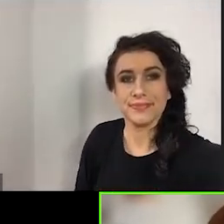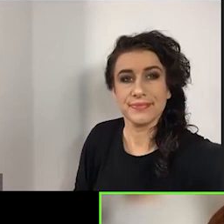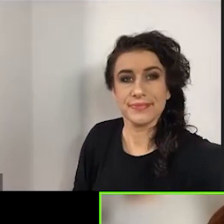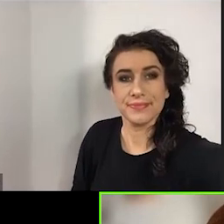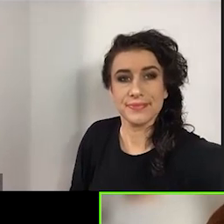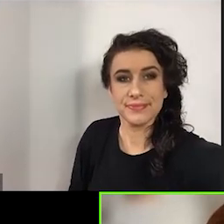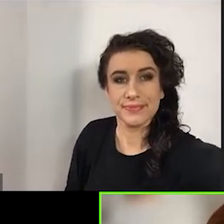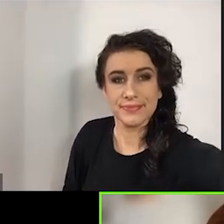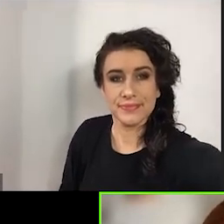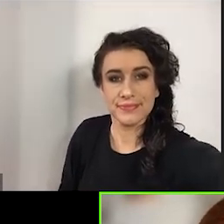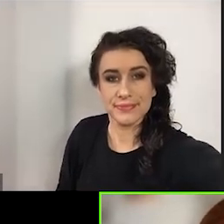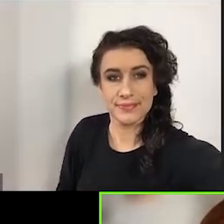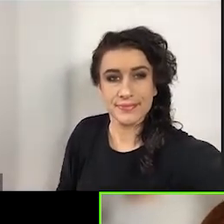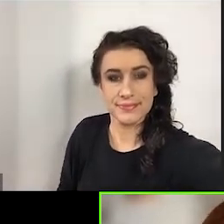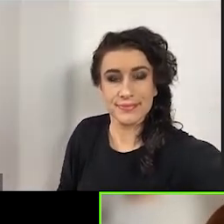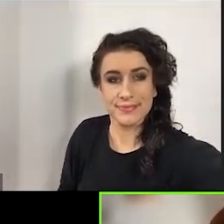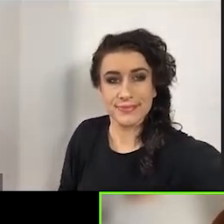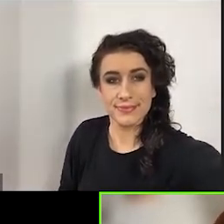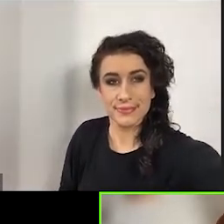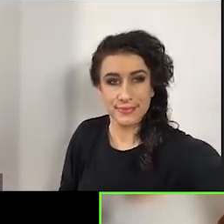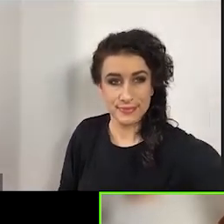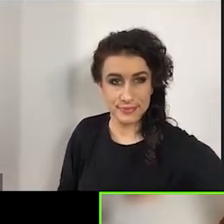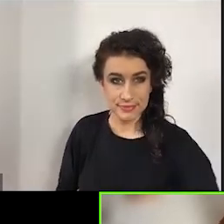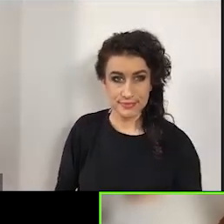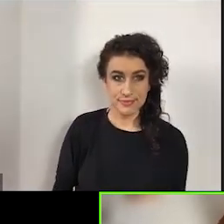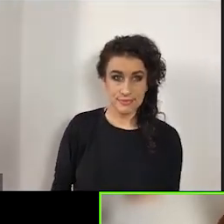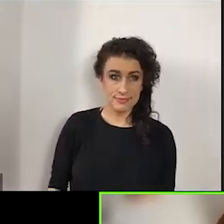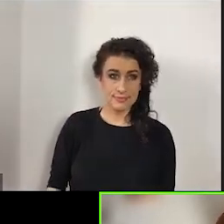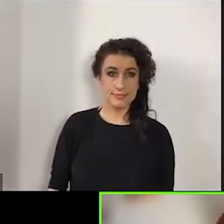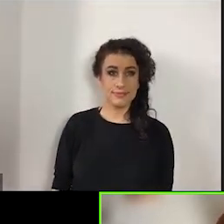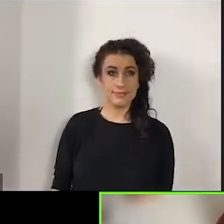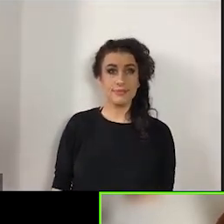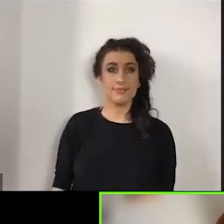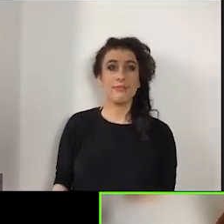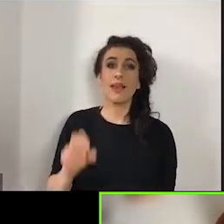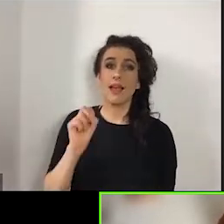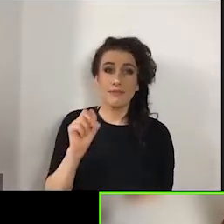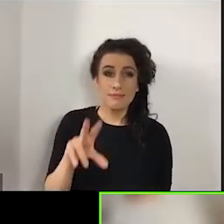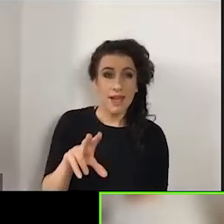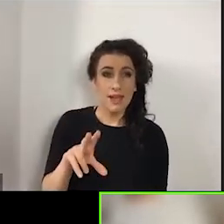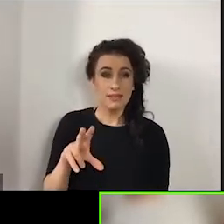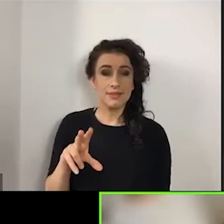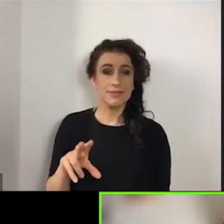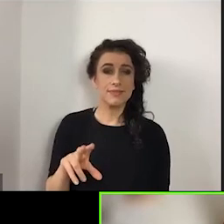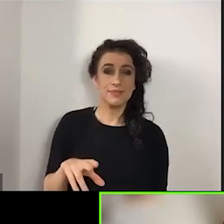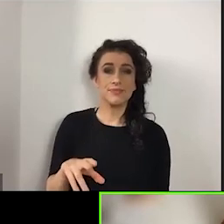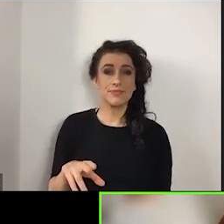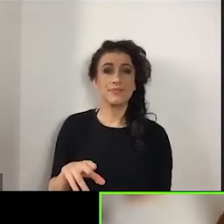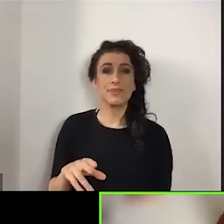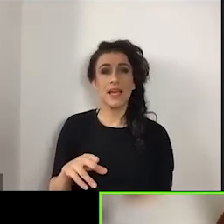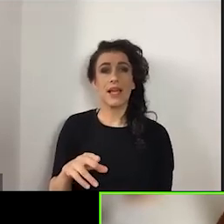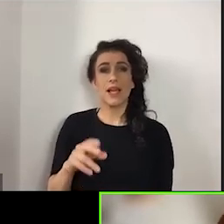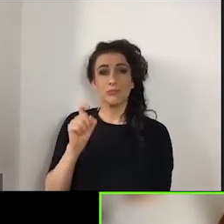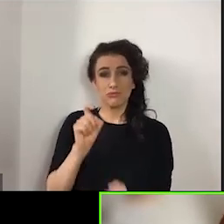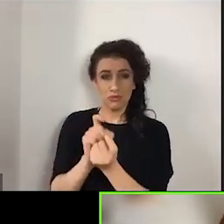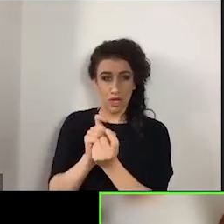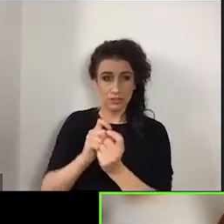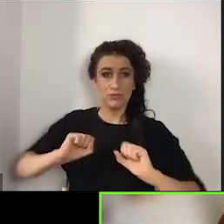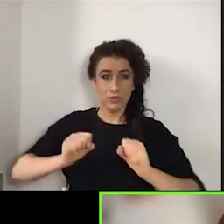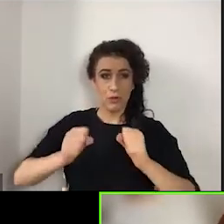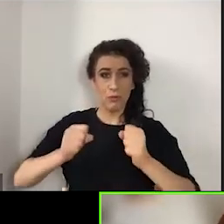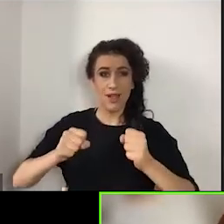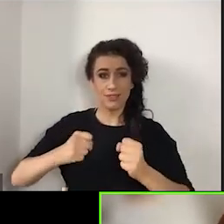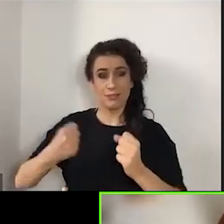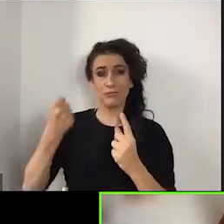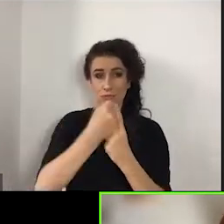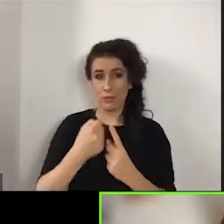on violence prevention, well, gender-based violence prevention, but it's particularly written for Cochabamba. It's in English, it's accessible.